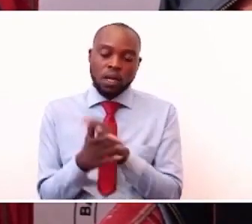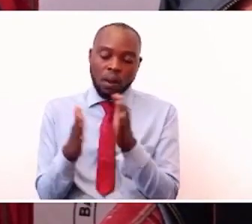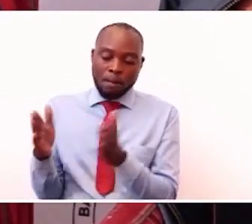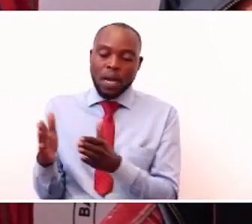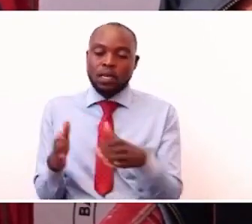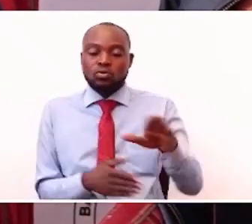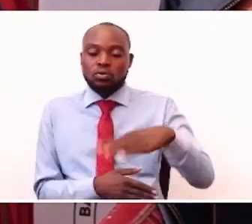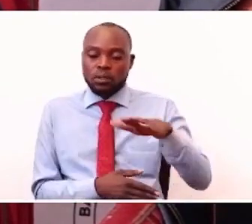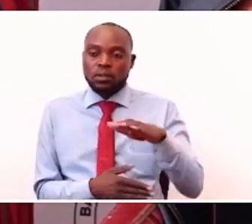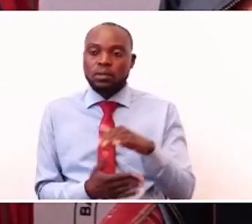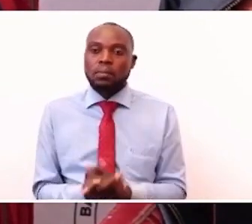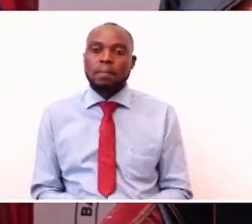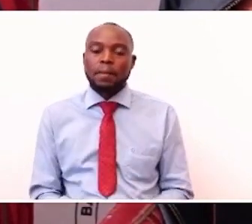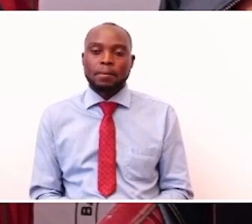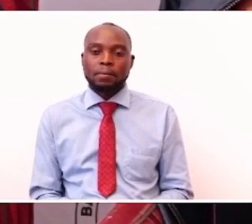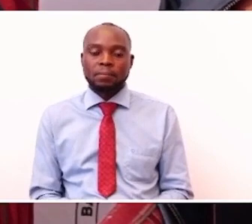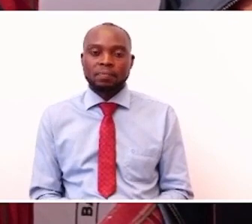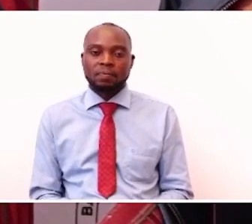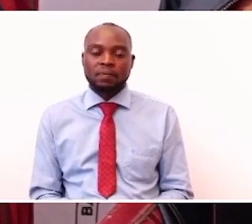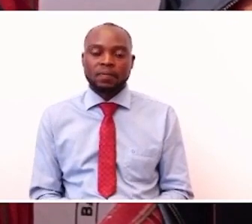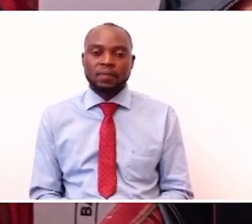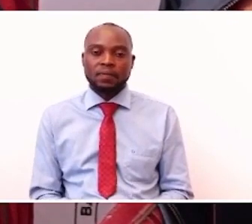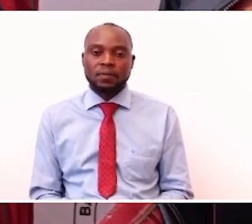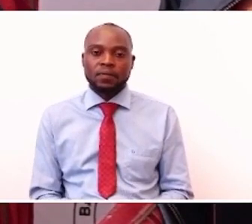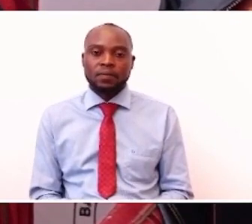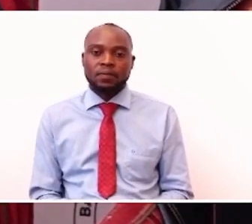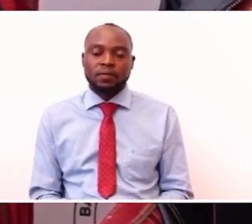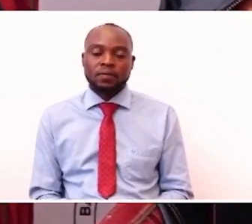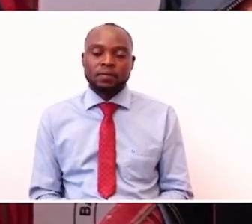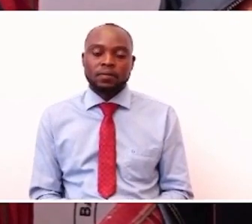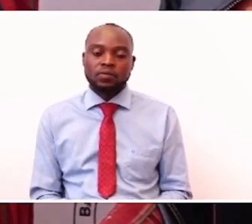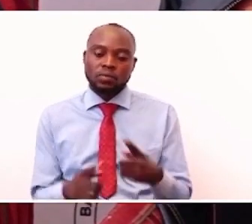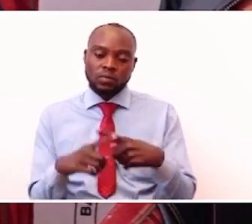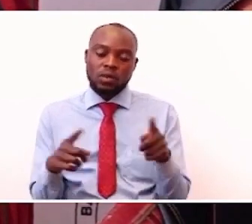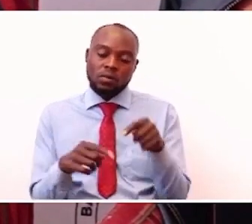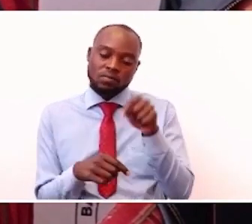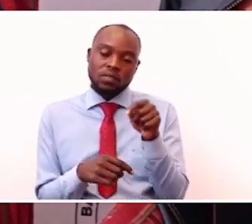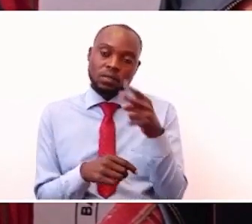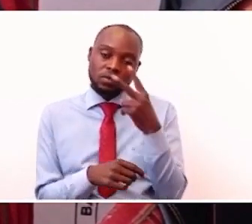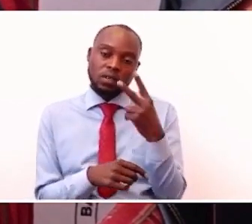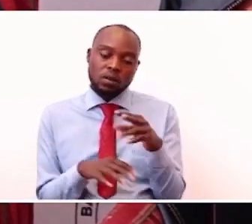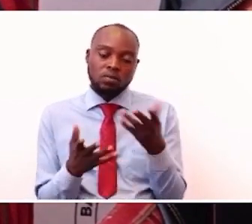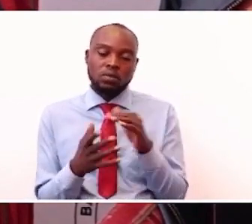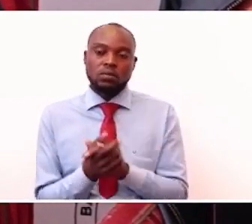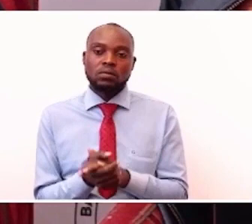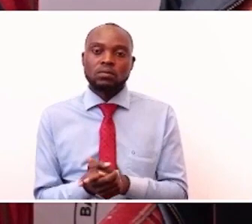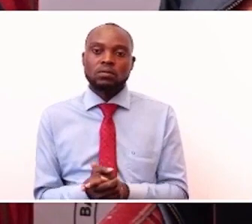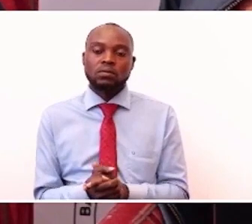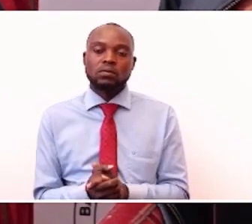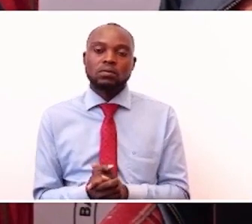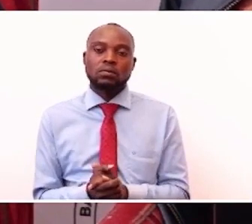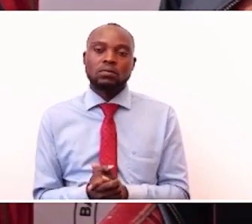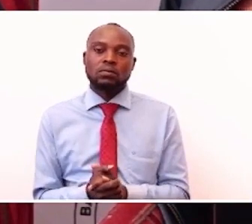with the cryptocurrency, particularly when you consider that the